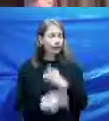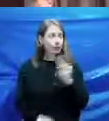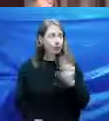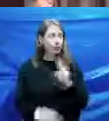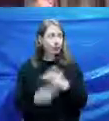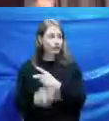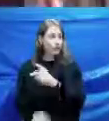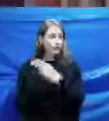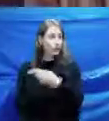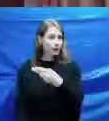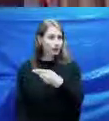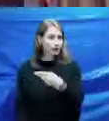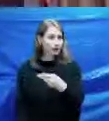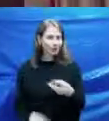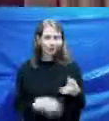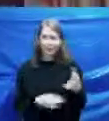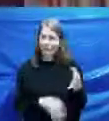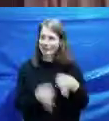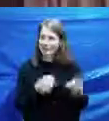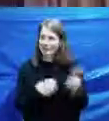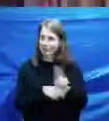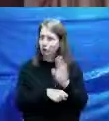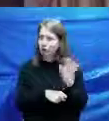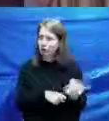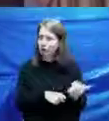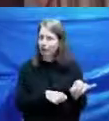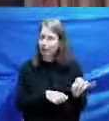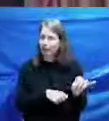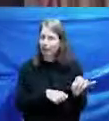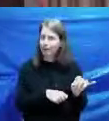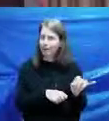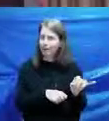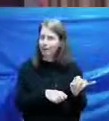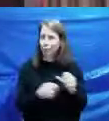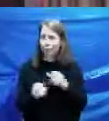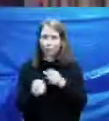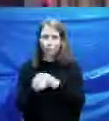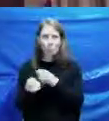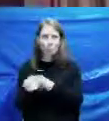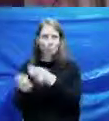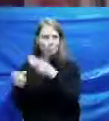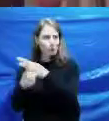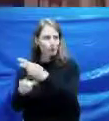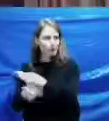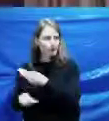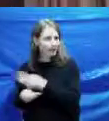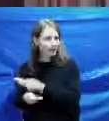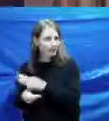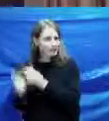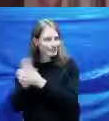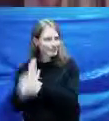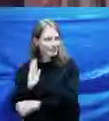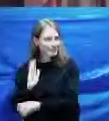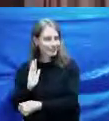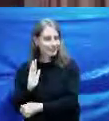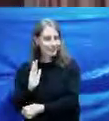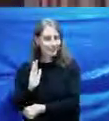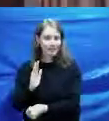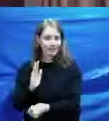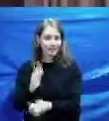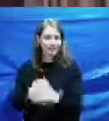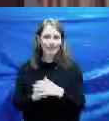reinforce the skill of multiplication as we're getting to application. We can do that because we